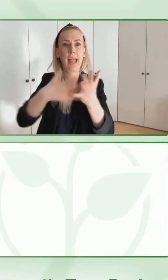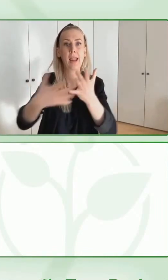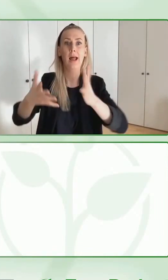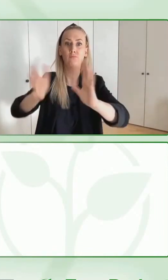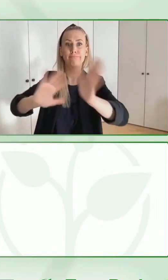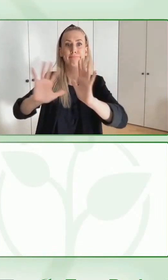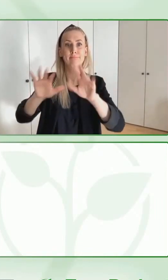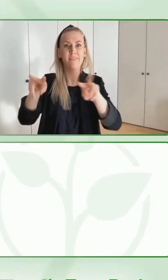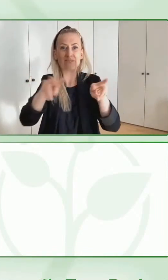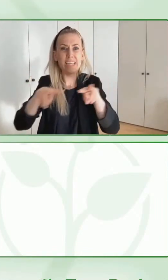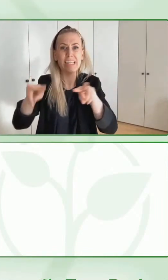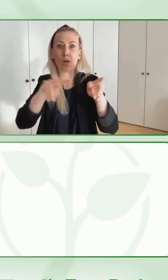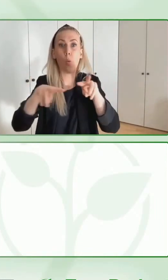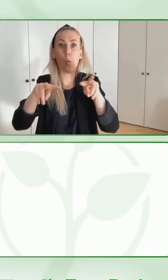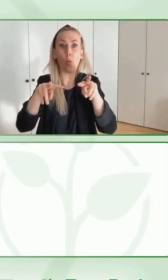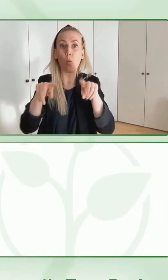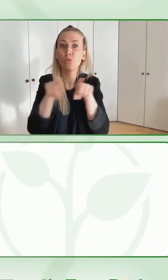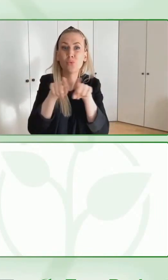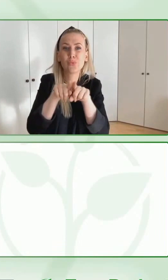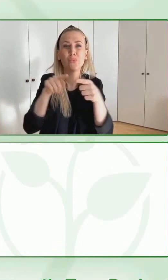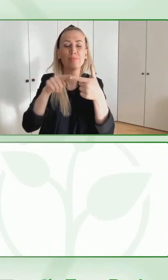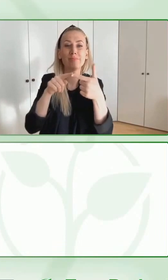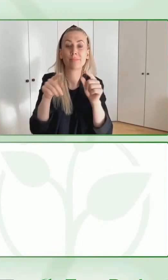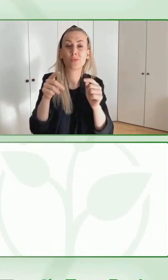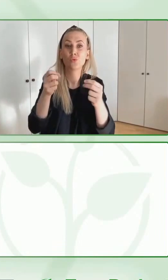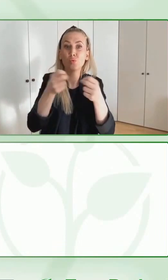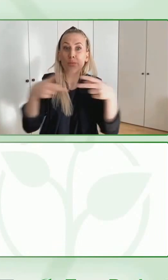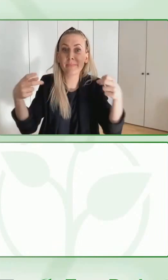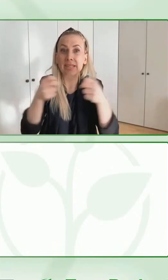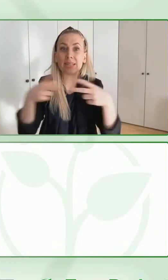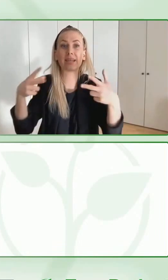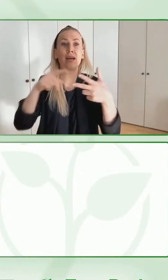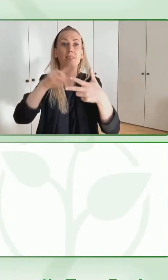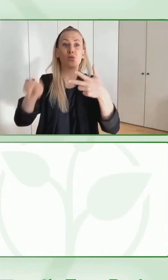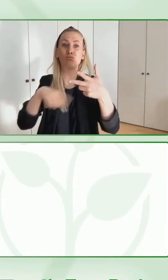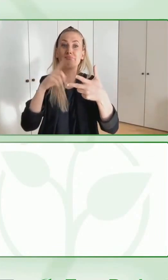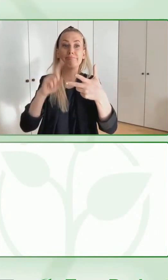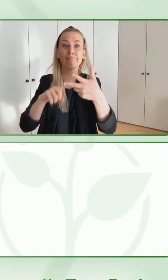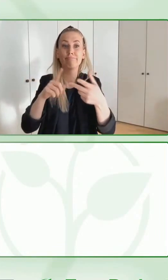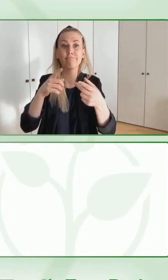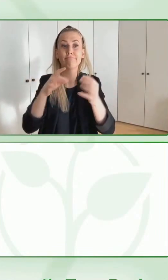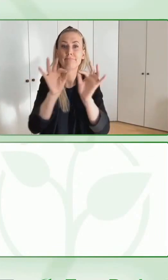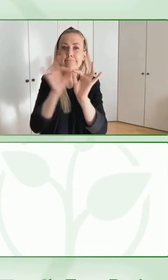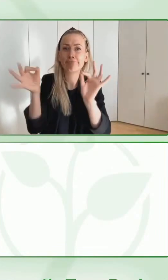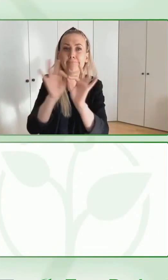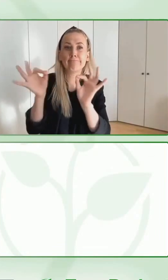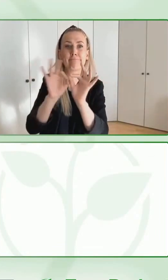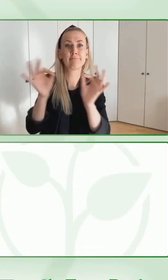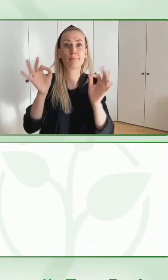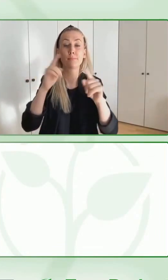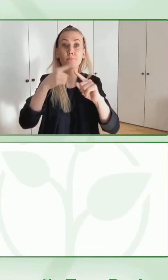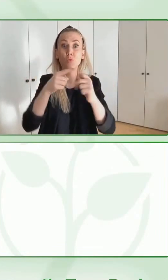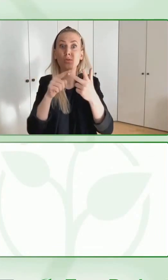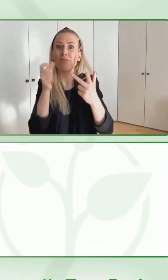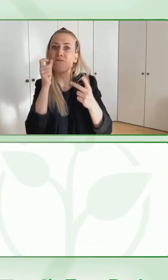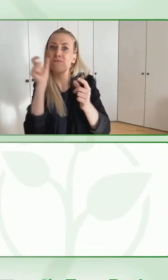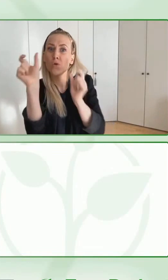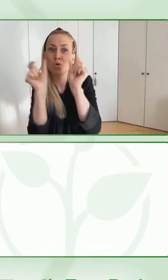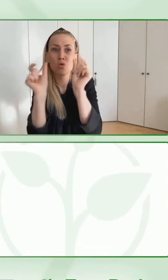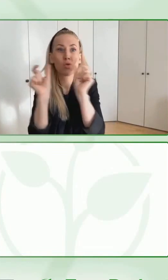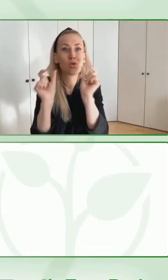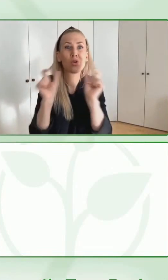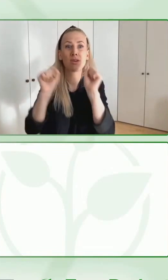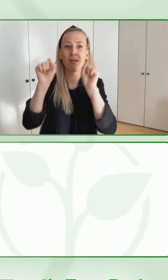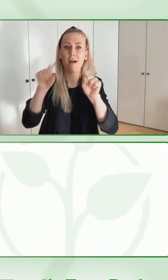law, media, gender, as well as other identities. It is available in Austrian